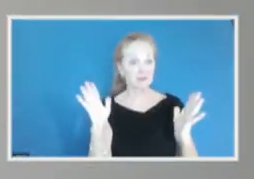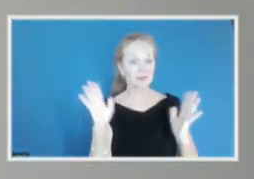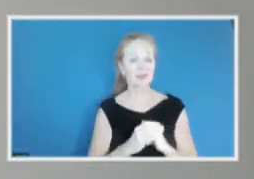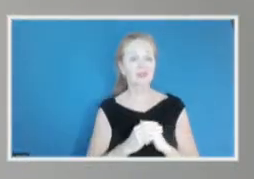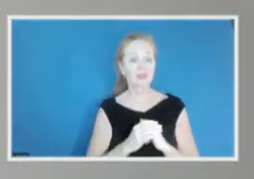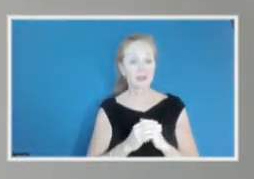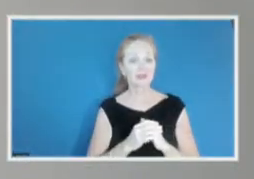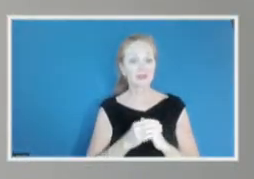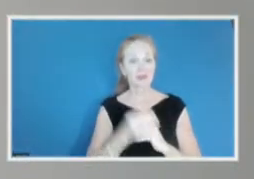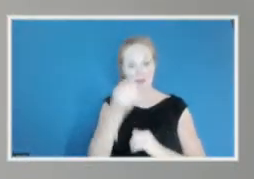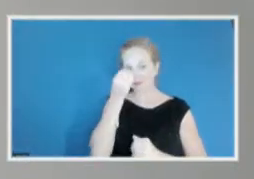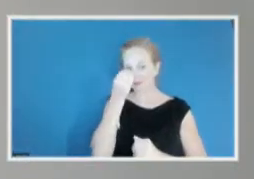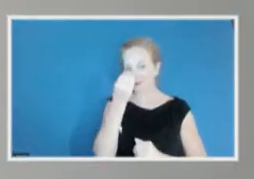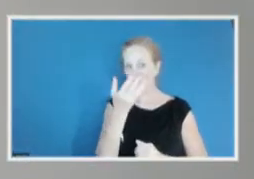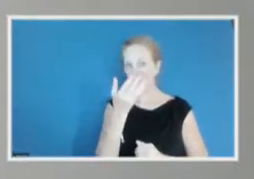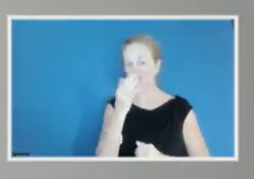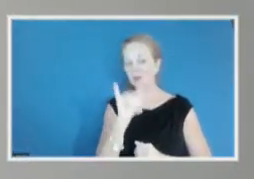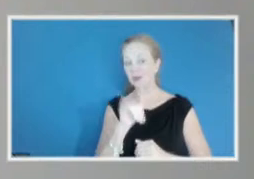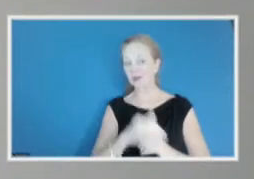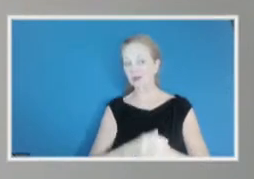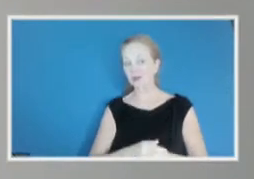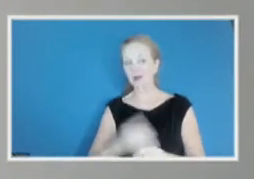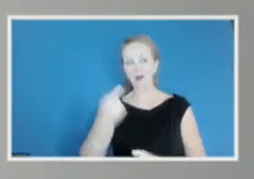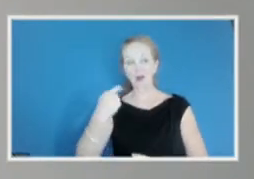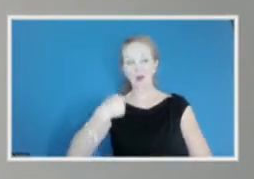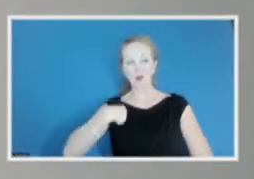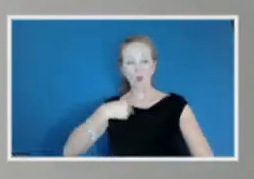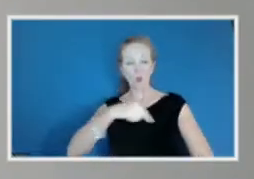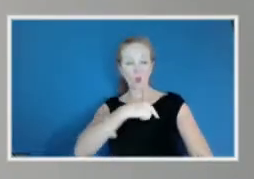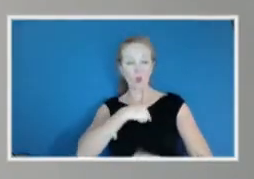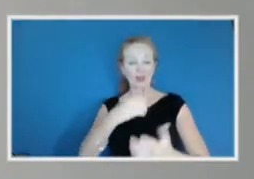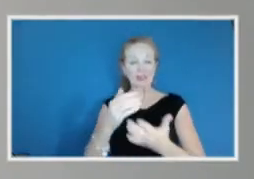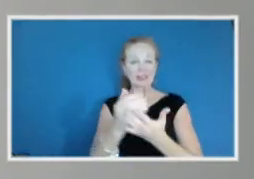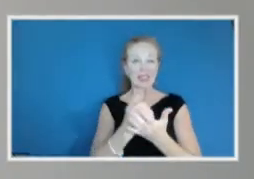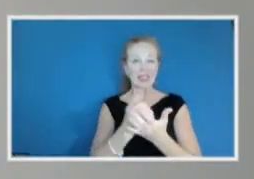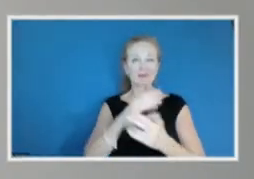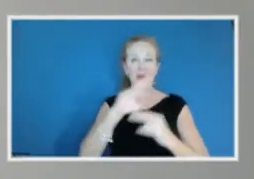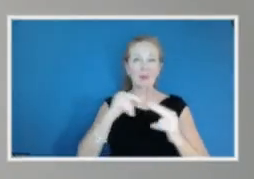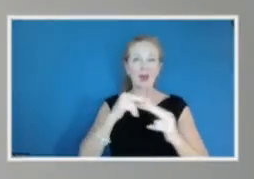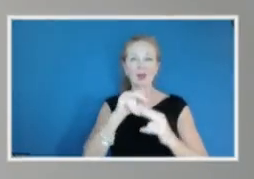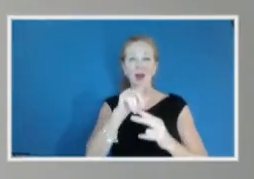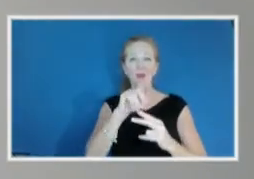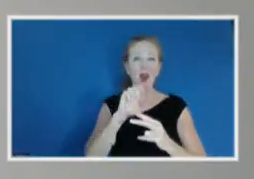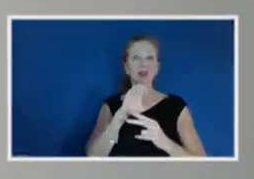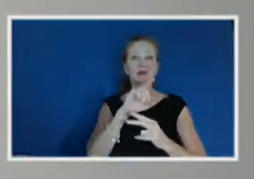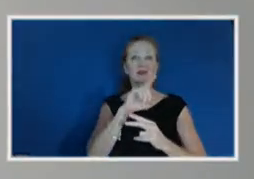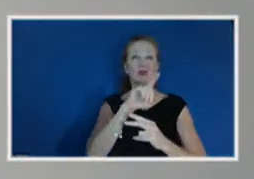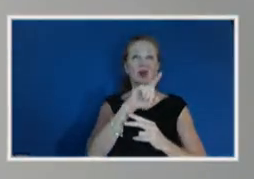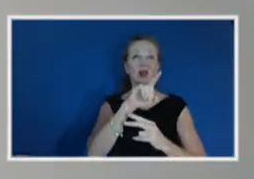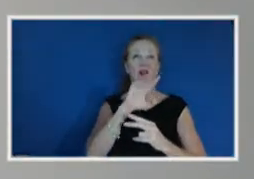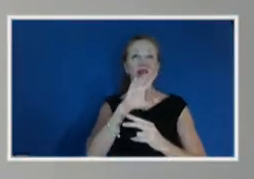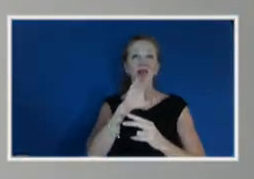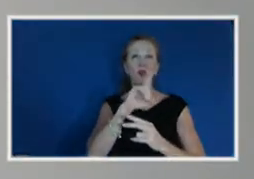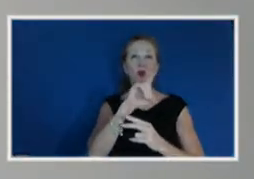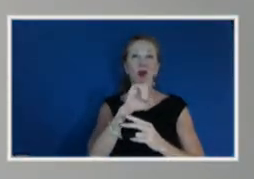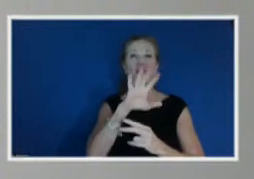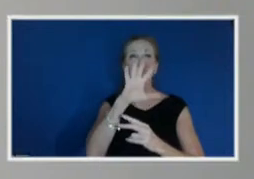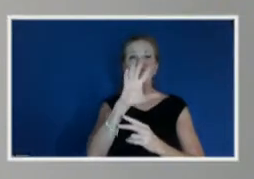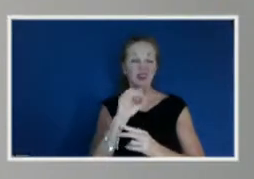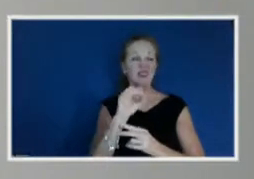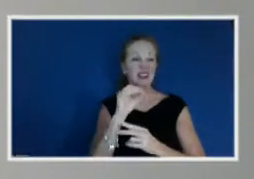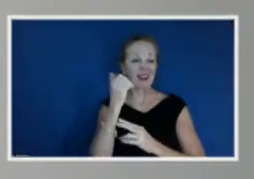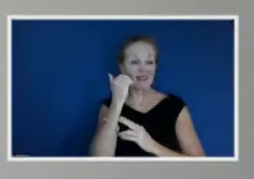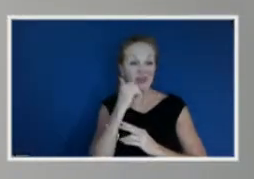you is that we get about 100 to 150 of those per day that simply